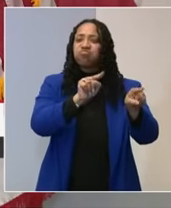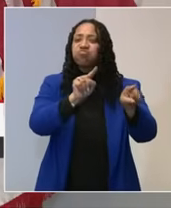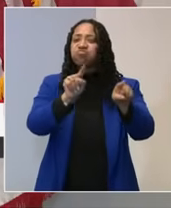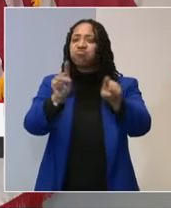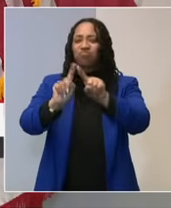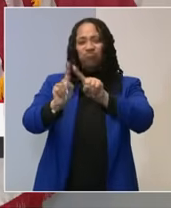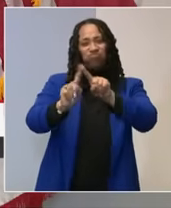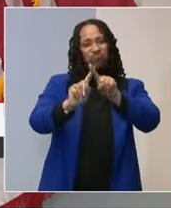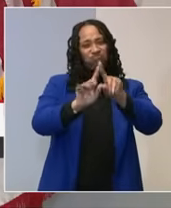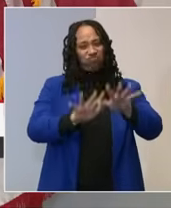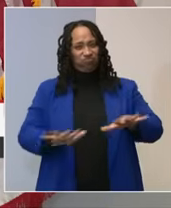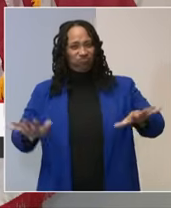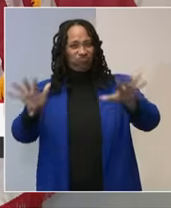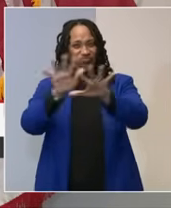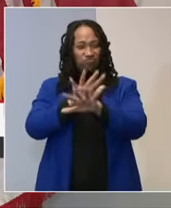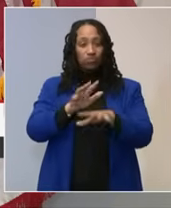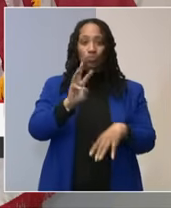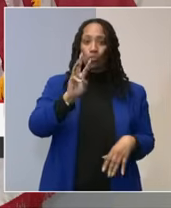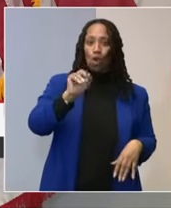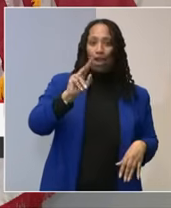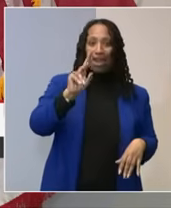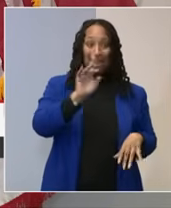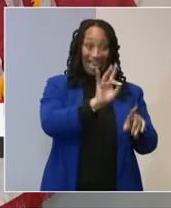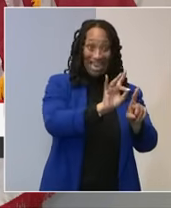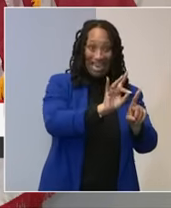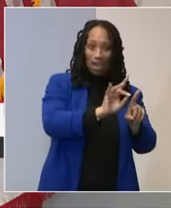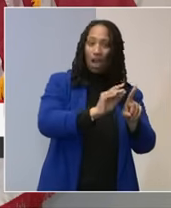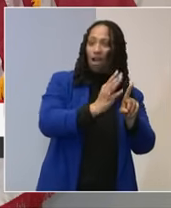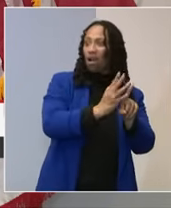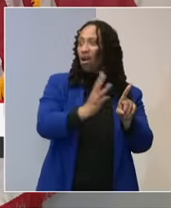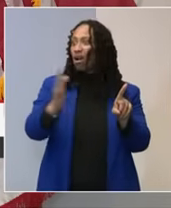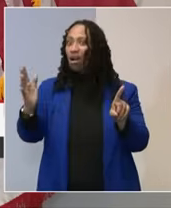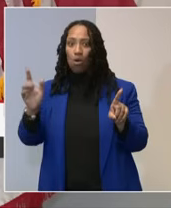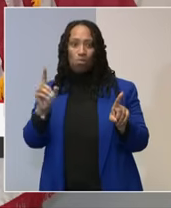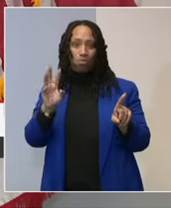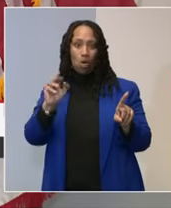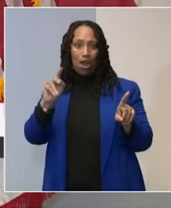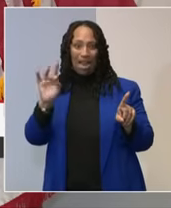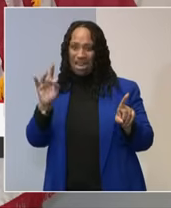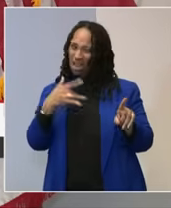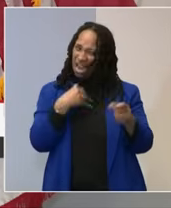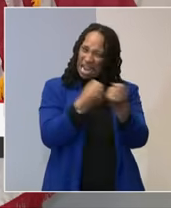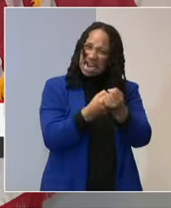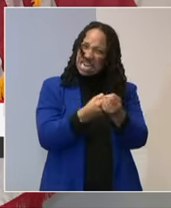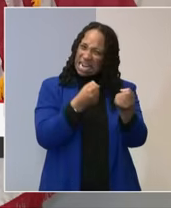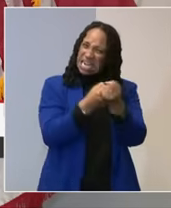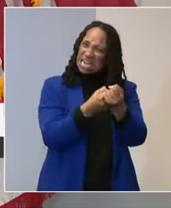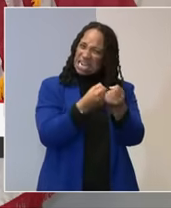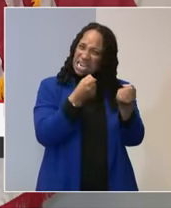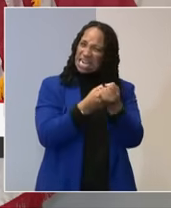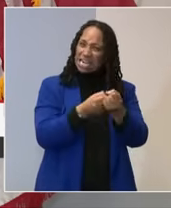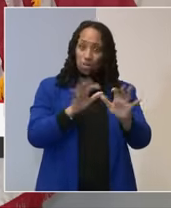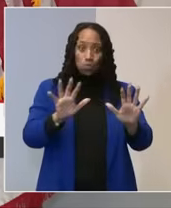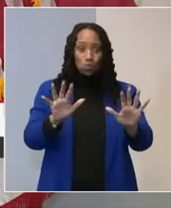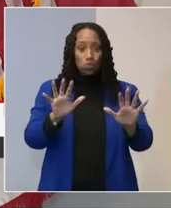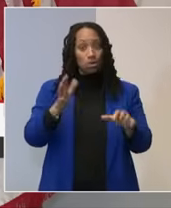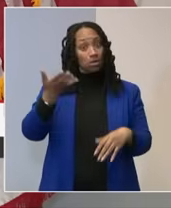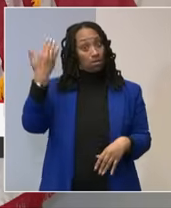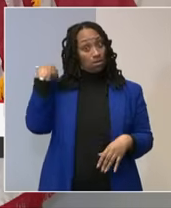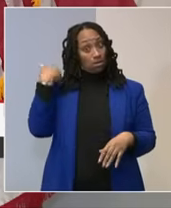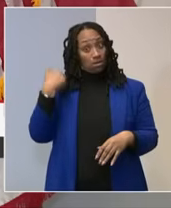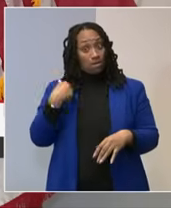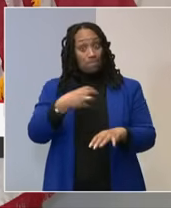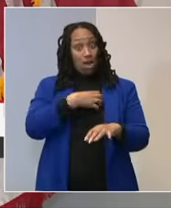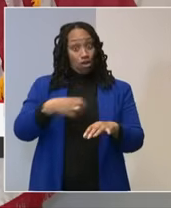tally up, when I became mayor, there was literally nothing happening at St. Elizabeth's. An anchor had been promised that had fallen out.